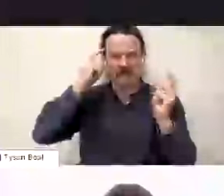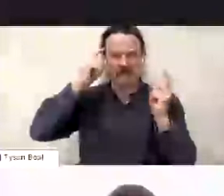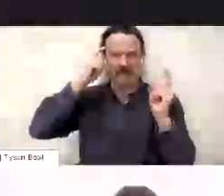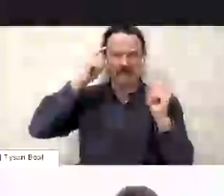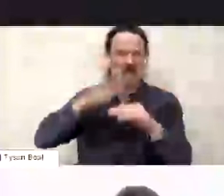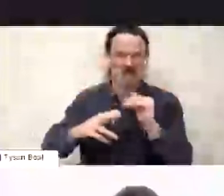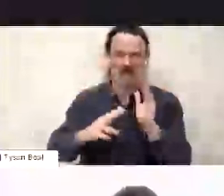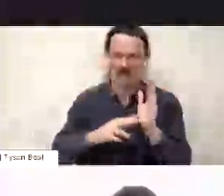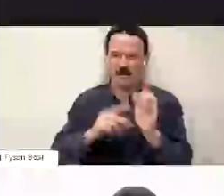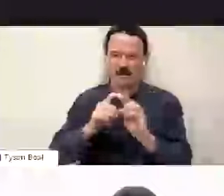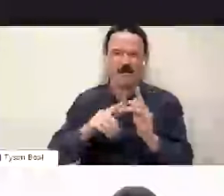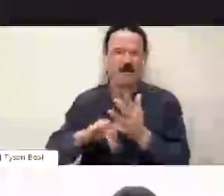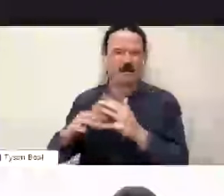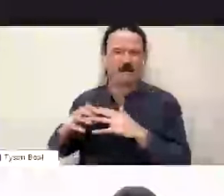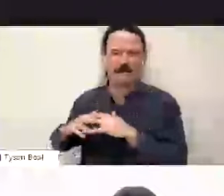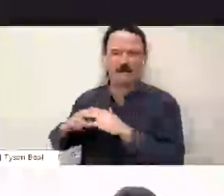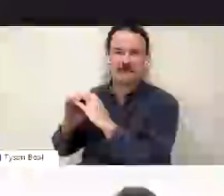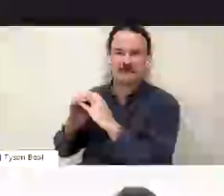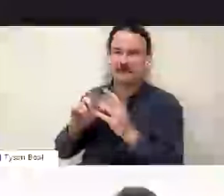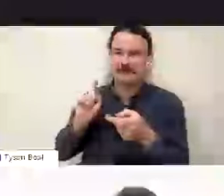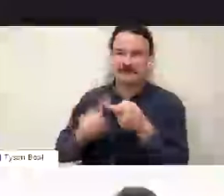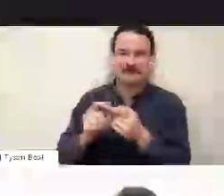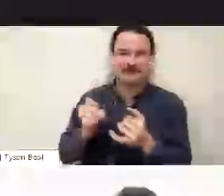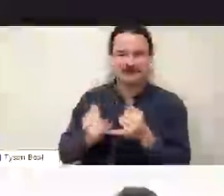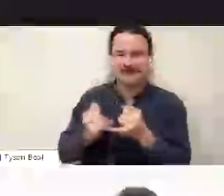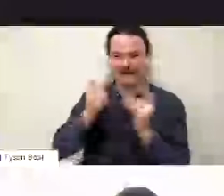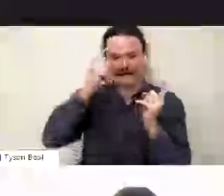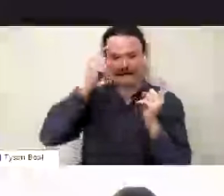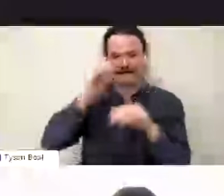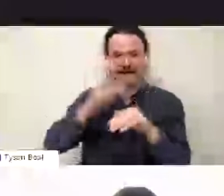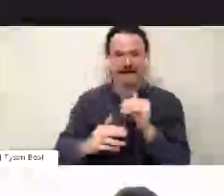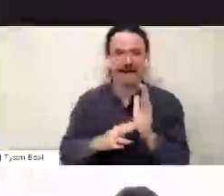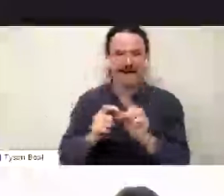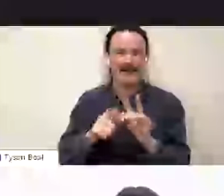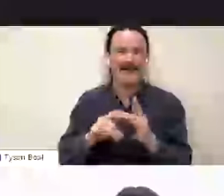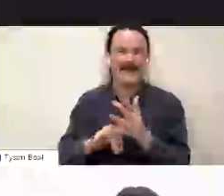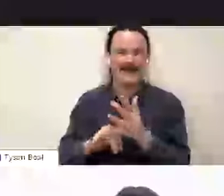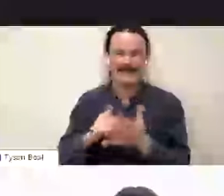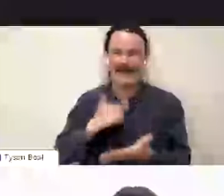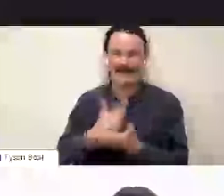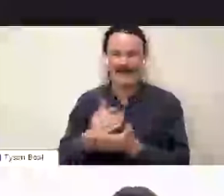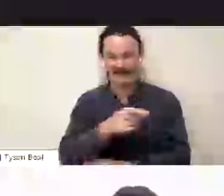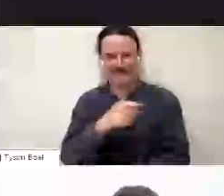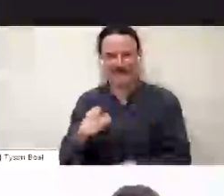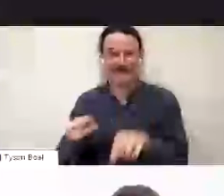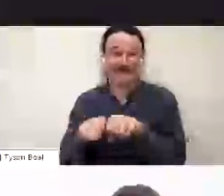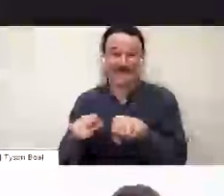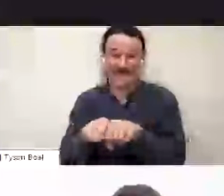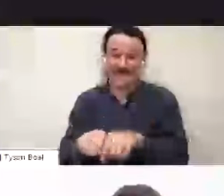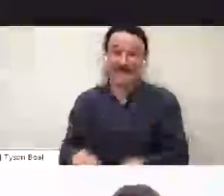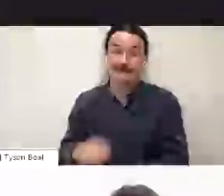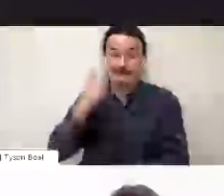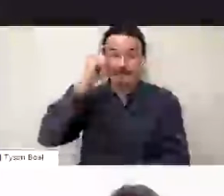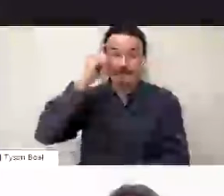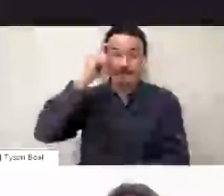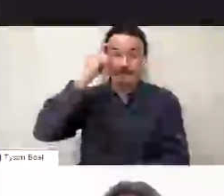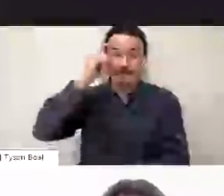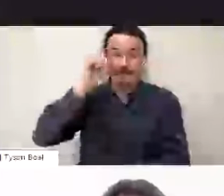NDIS, and still are very concerned about the NDIS, as I'm sure many of you on this call deal